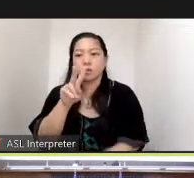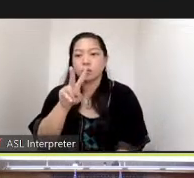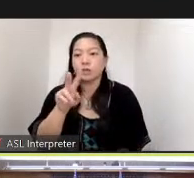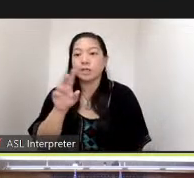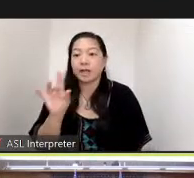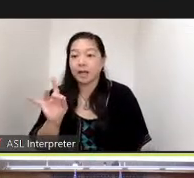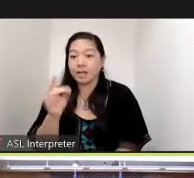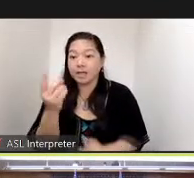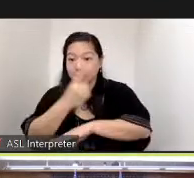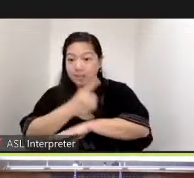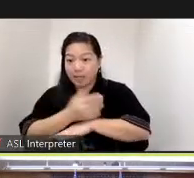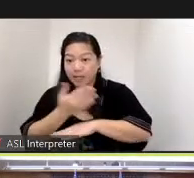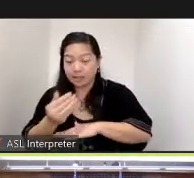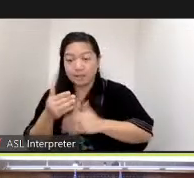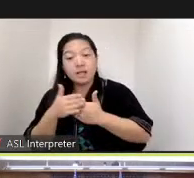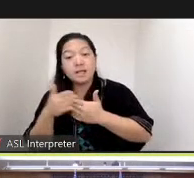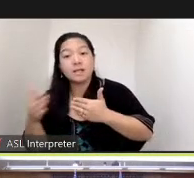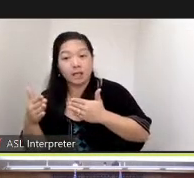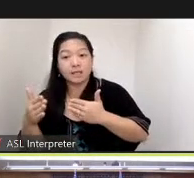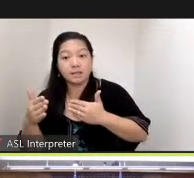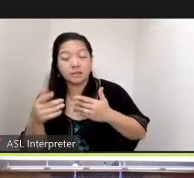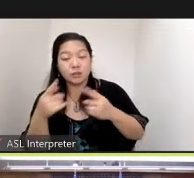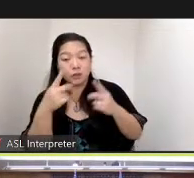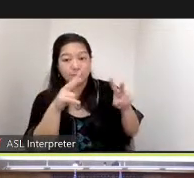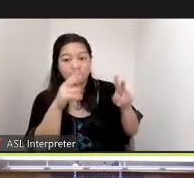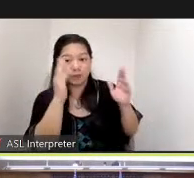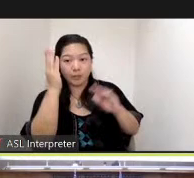slide. And by the way, you can get these